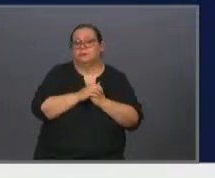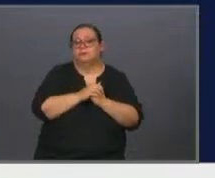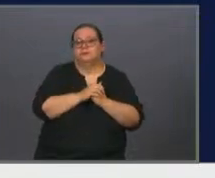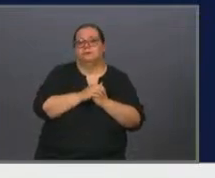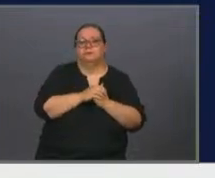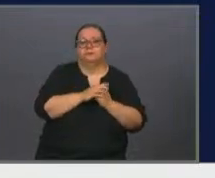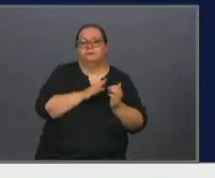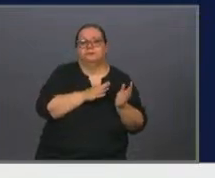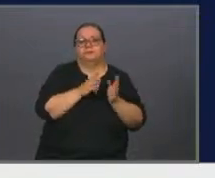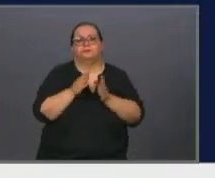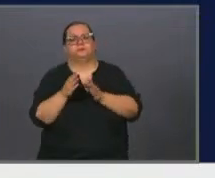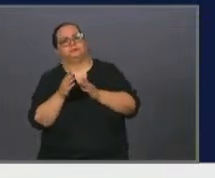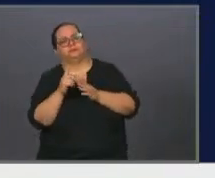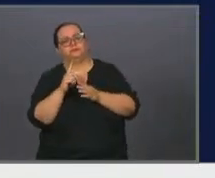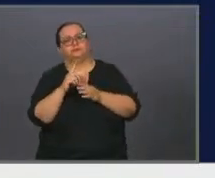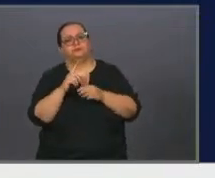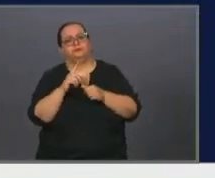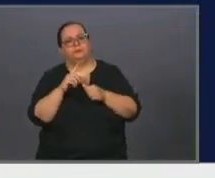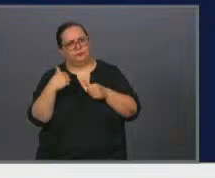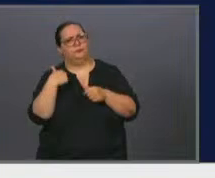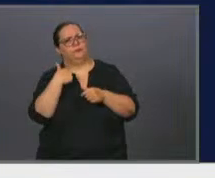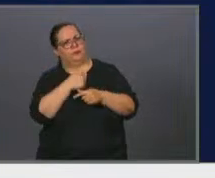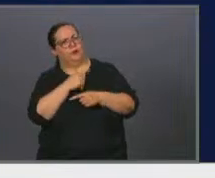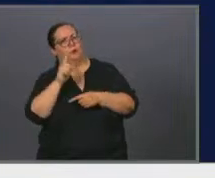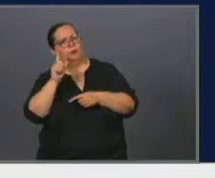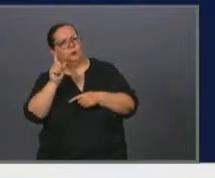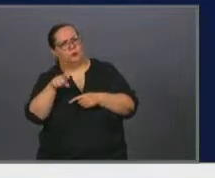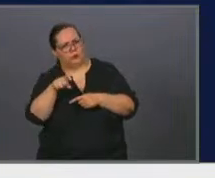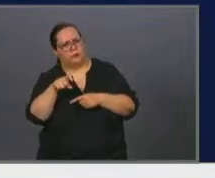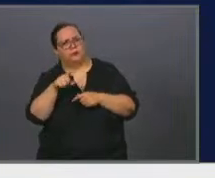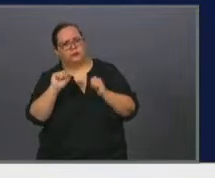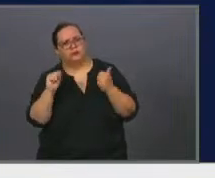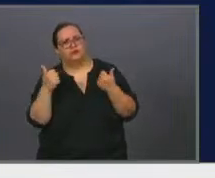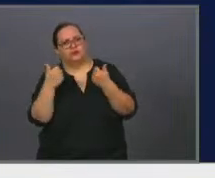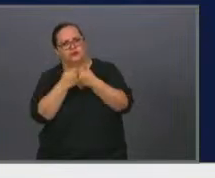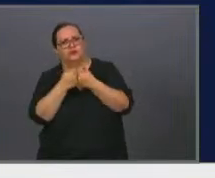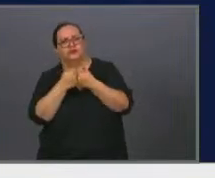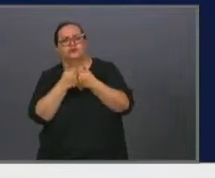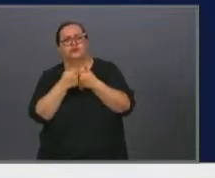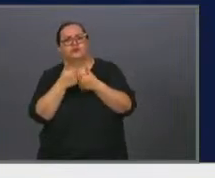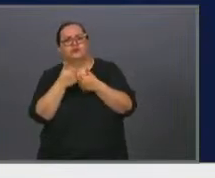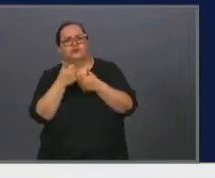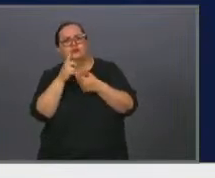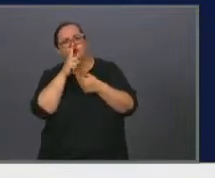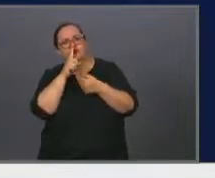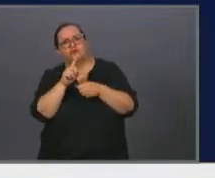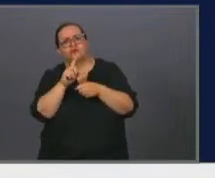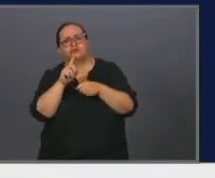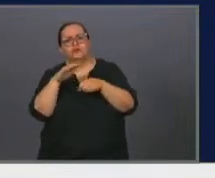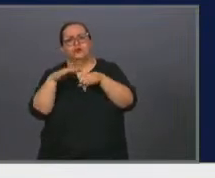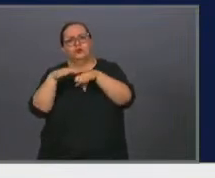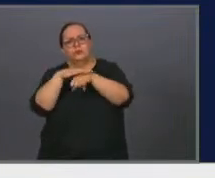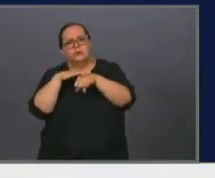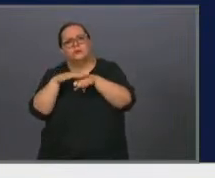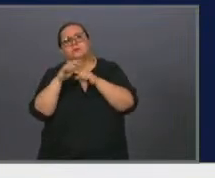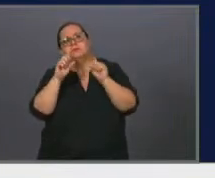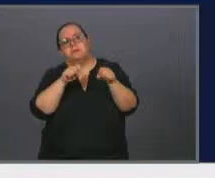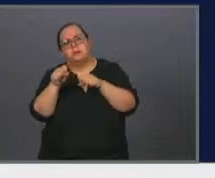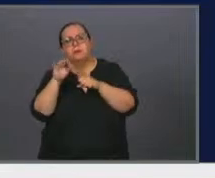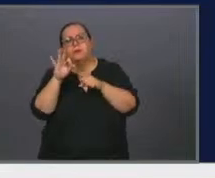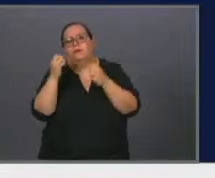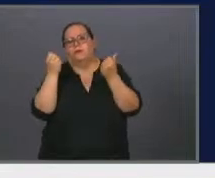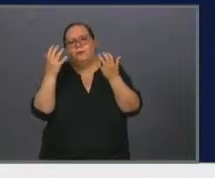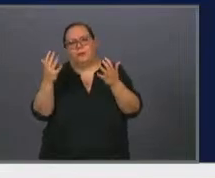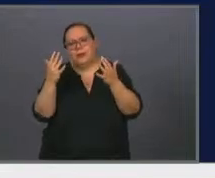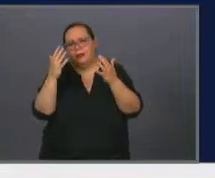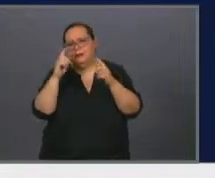Well, we do need to challenge kind of the superficial plausibility of a lot of theories that are out